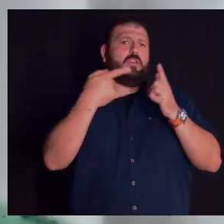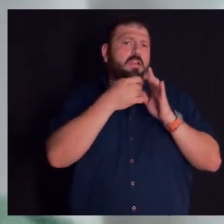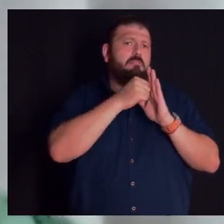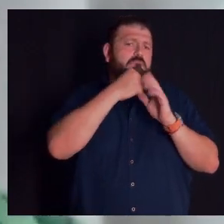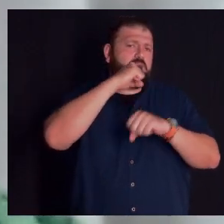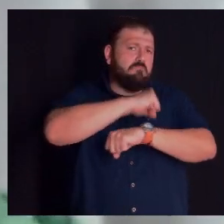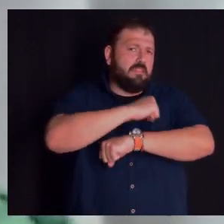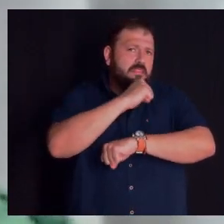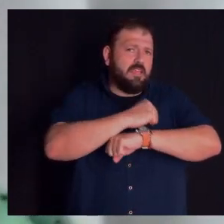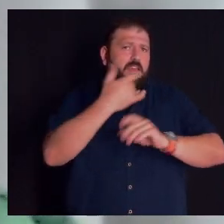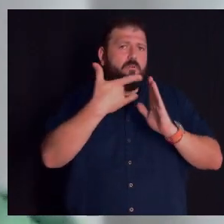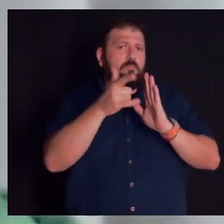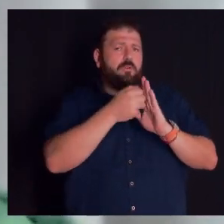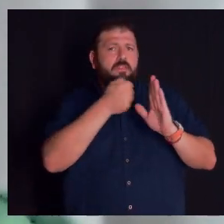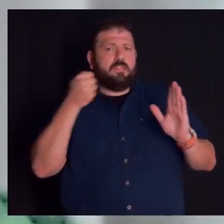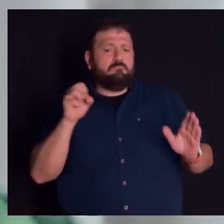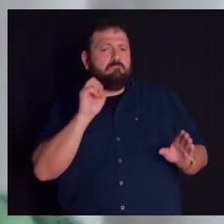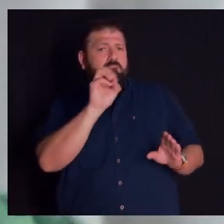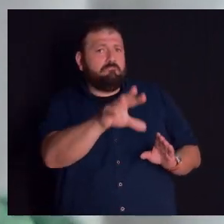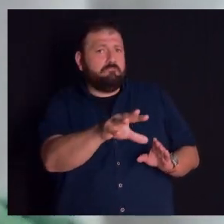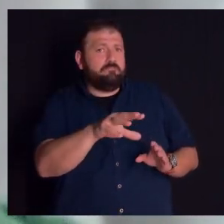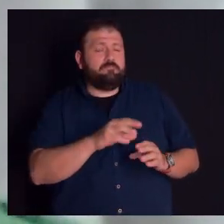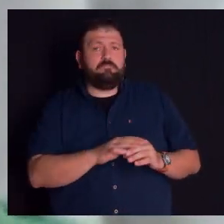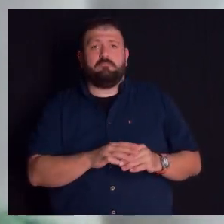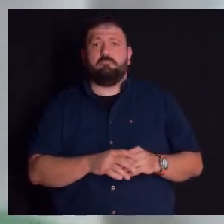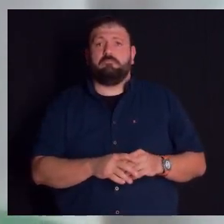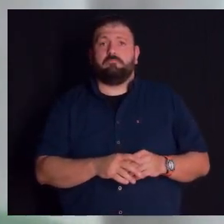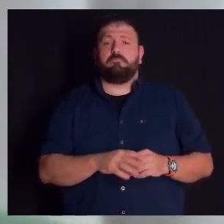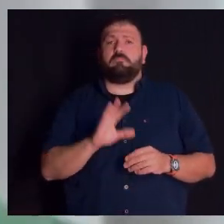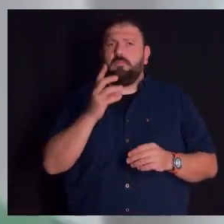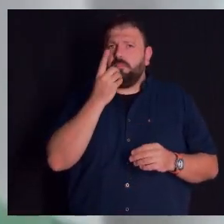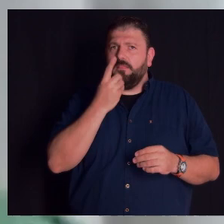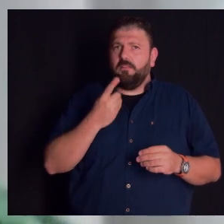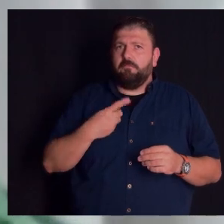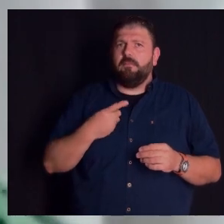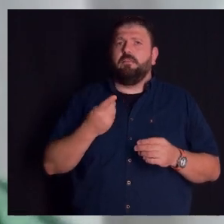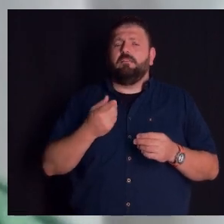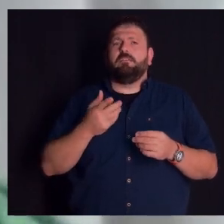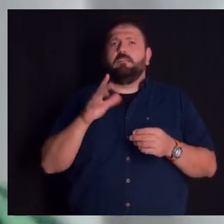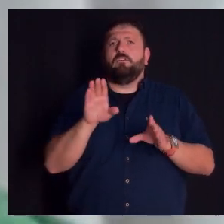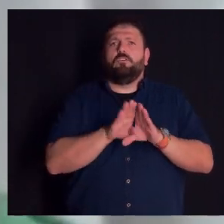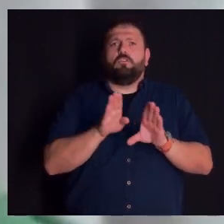you throw it off the fence? Yeah. Yeah.